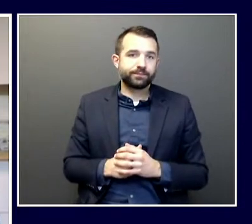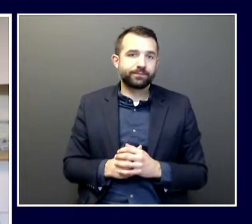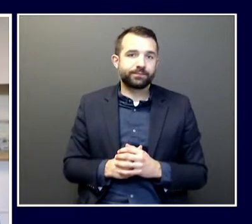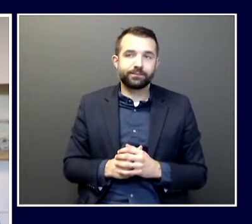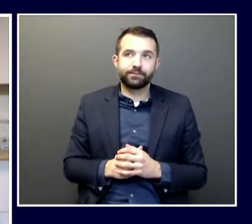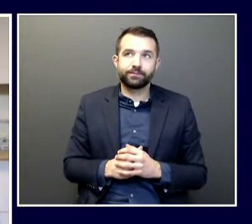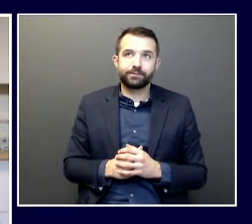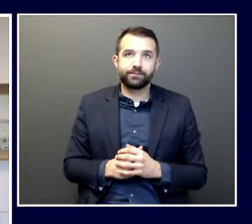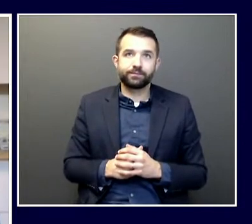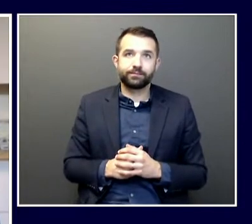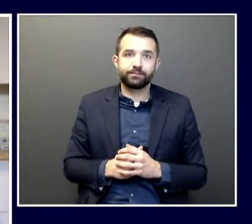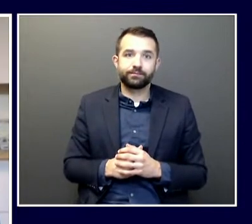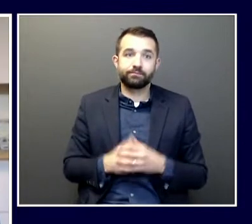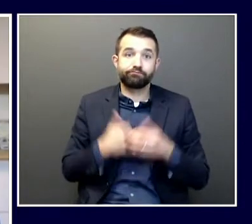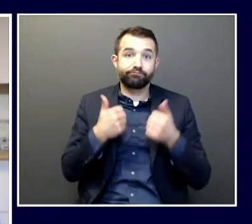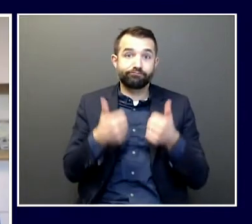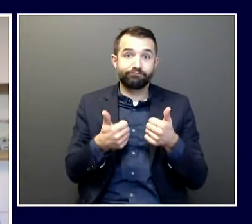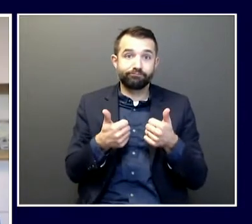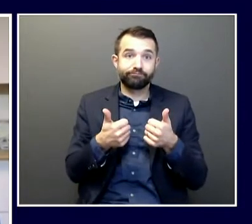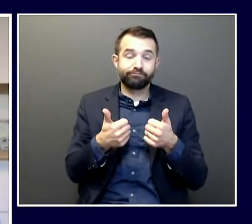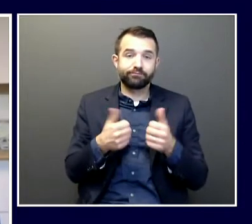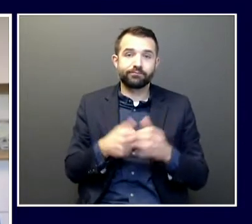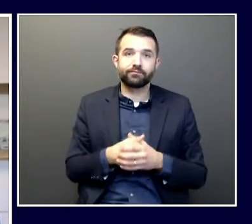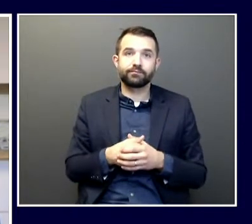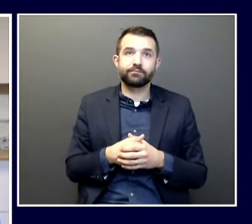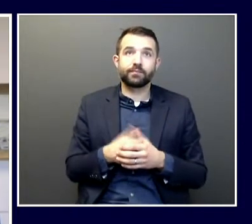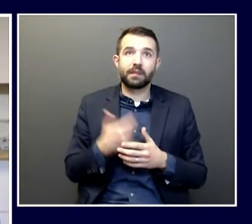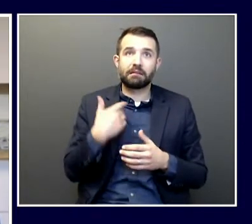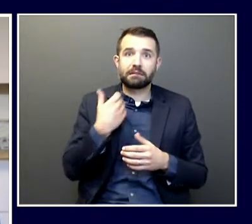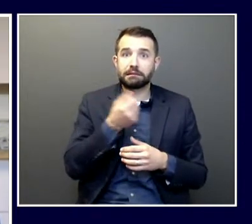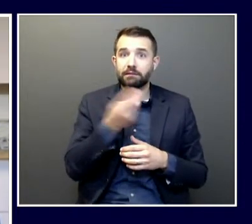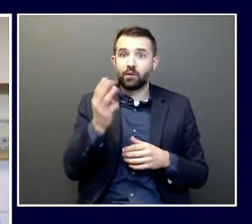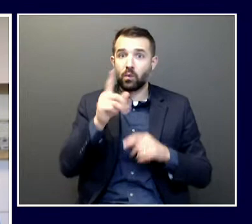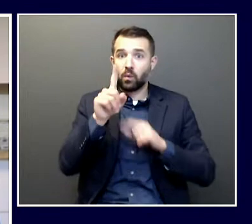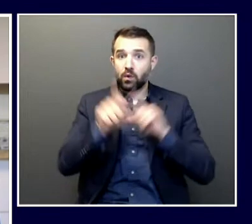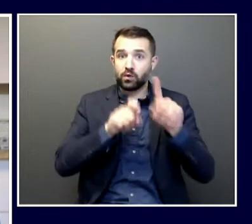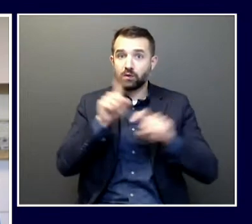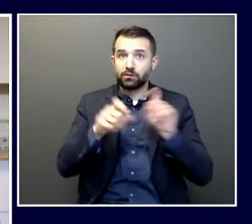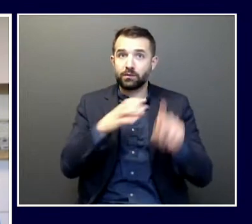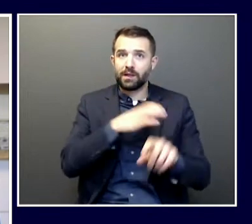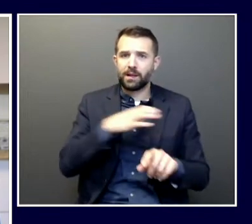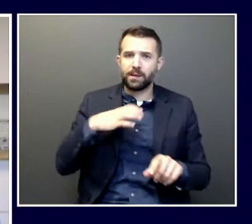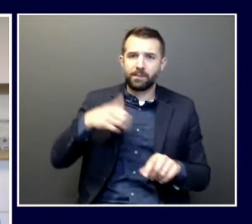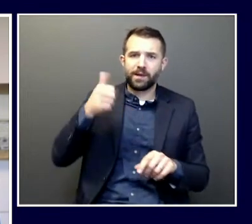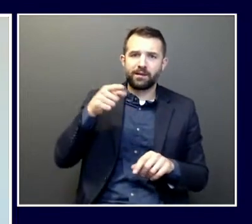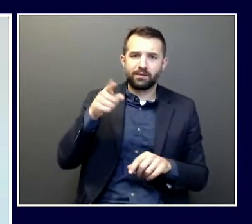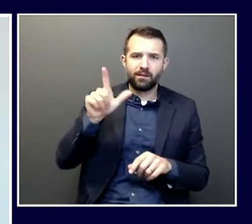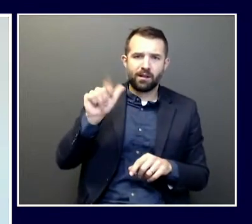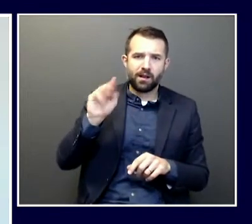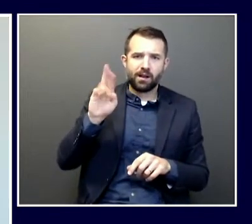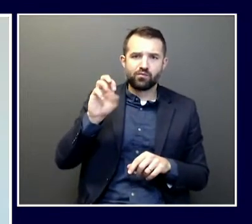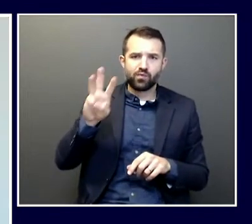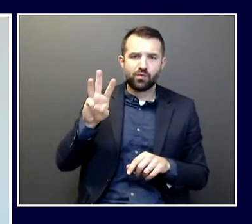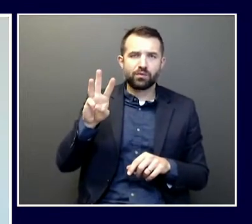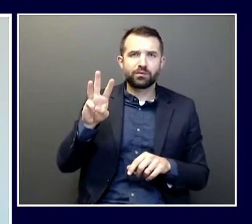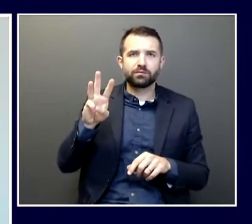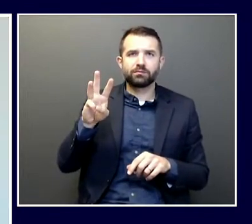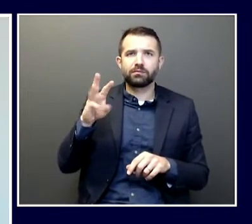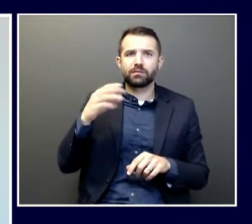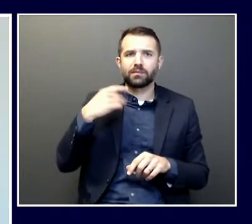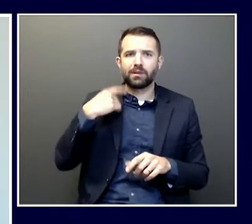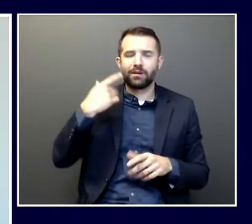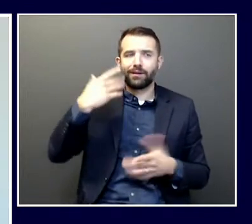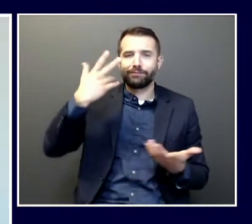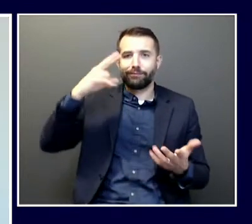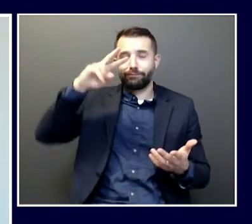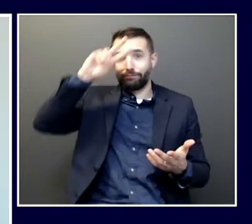Dr. Shah. I'll start with a question for Commissioner Lambrou, and forgive me for not knowing, but the vaccine requirement you just announced for